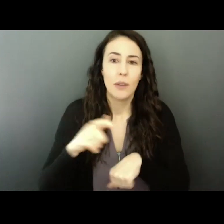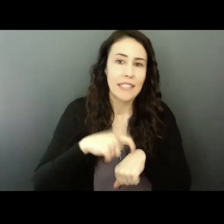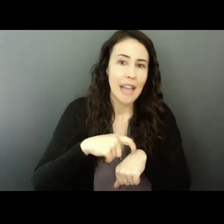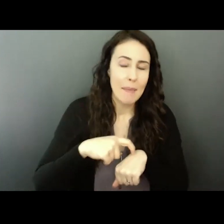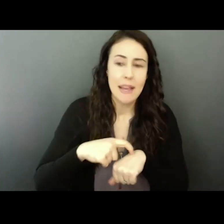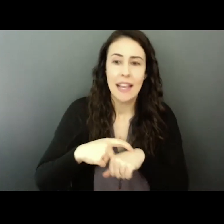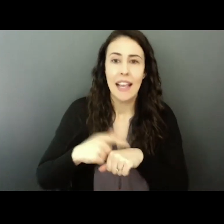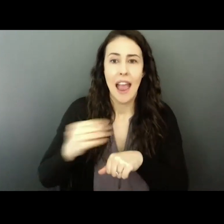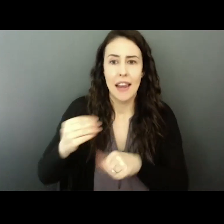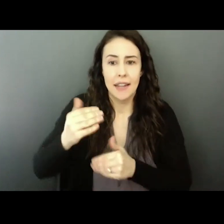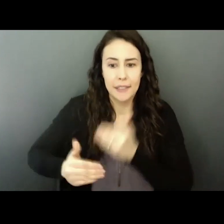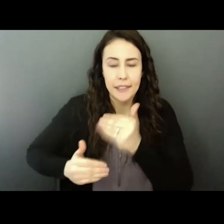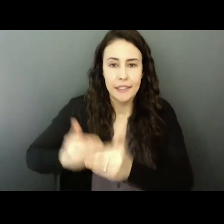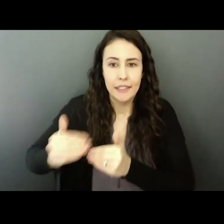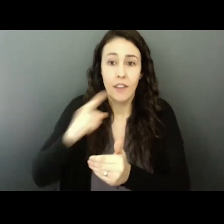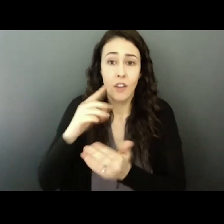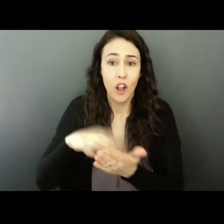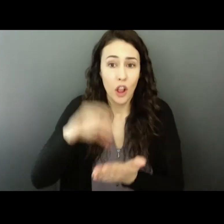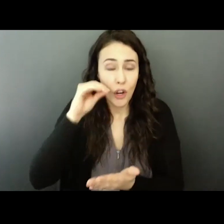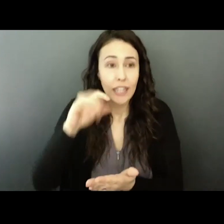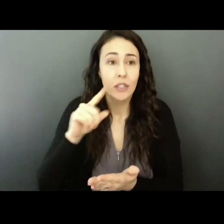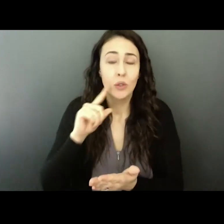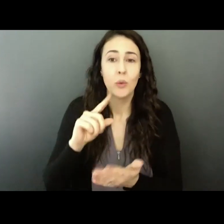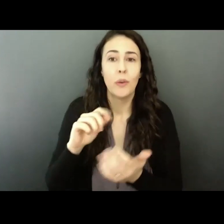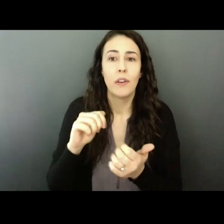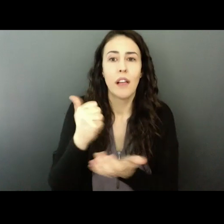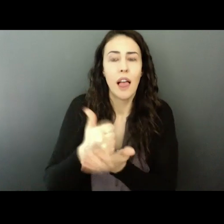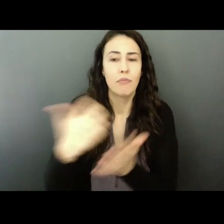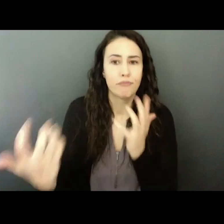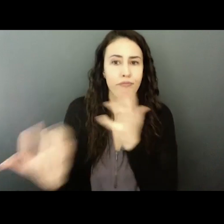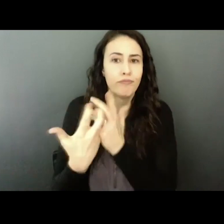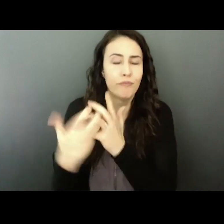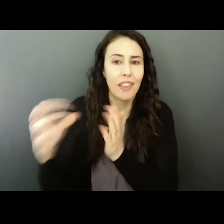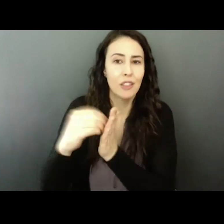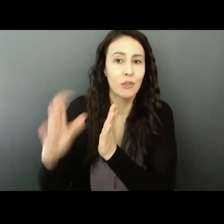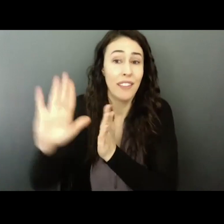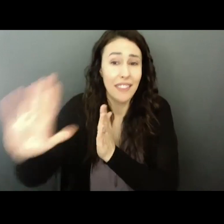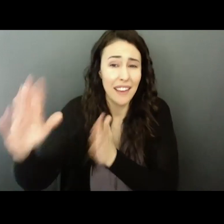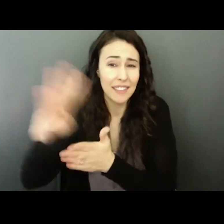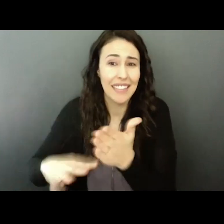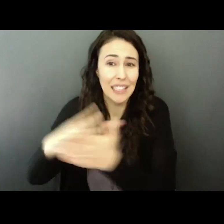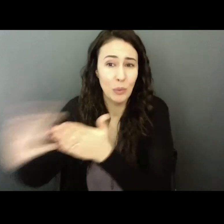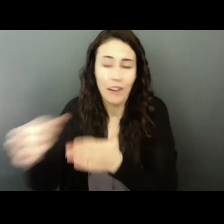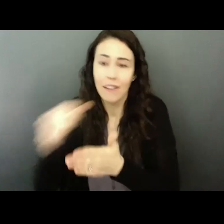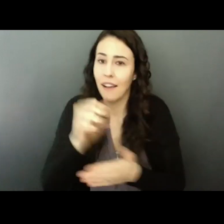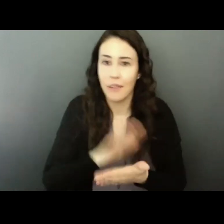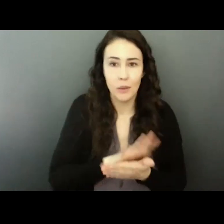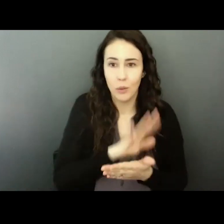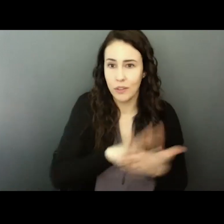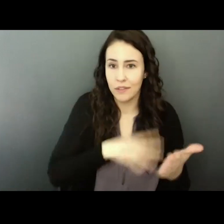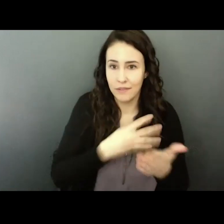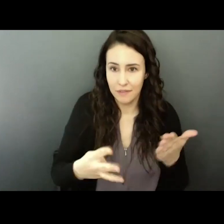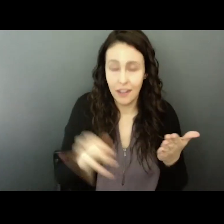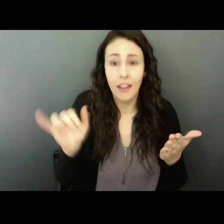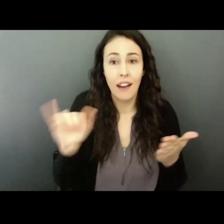learning to put it on the learner's schedule, not on the institution's schedule, through innovative ideas like FlexPath. And there may